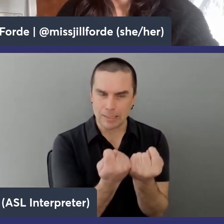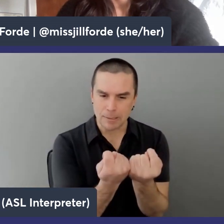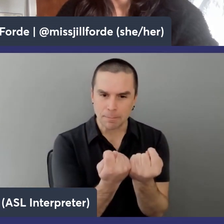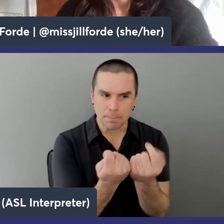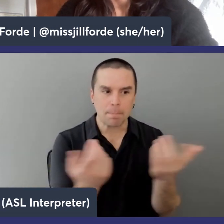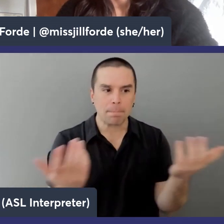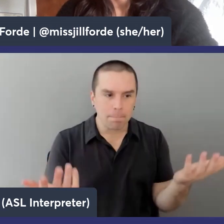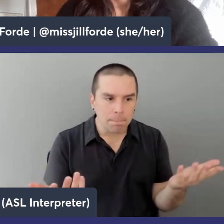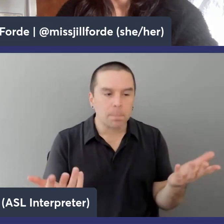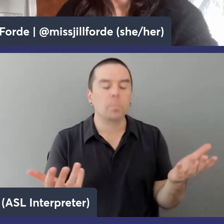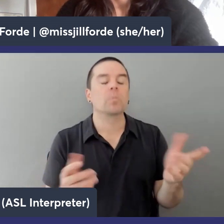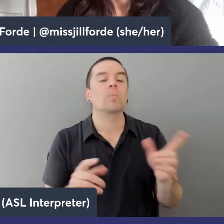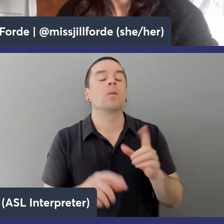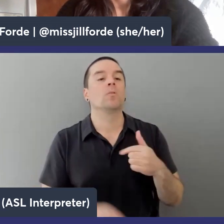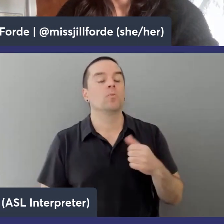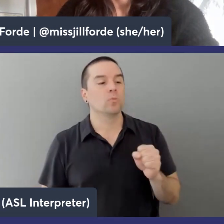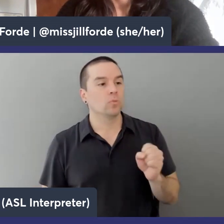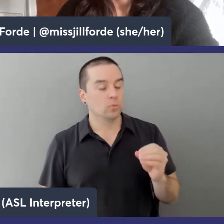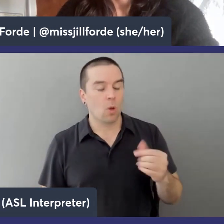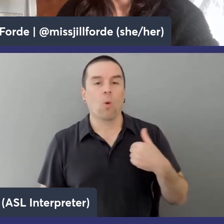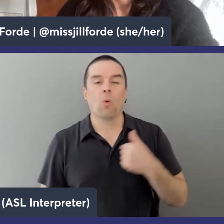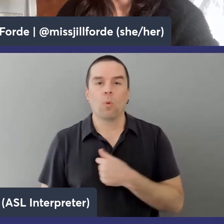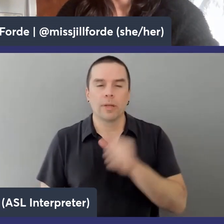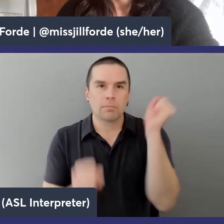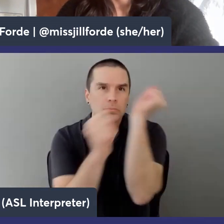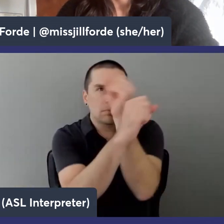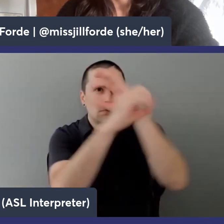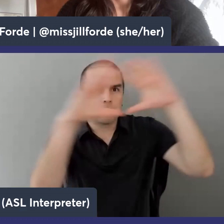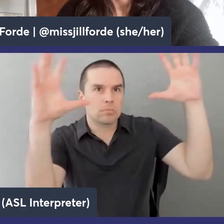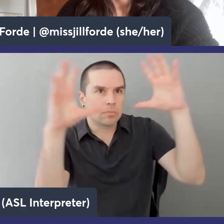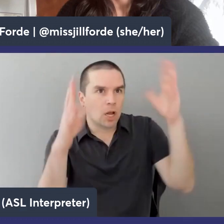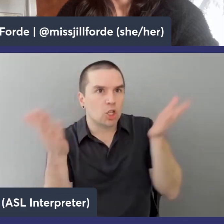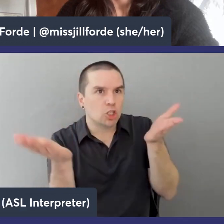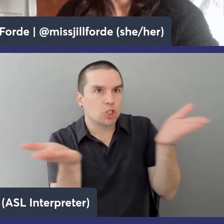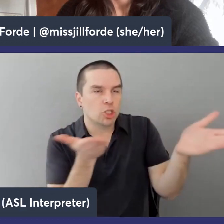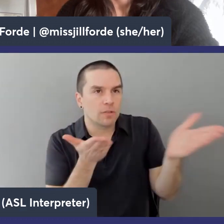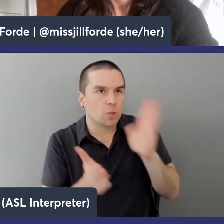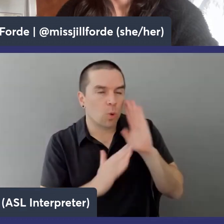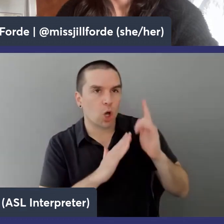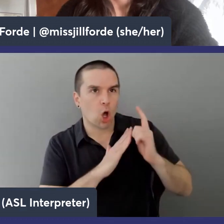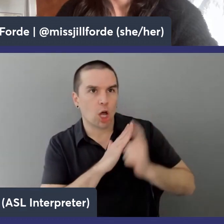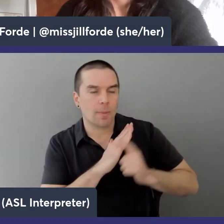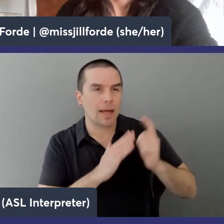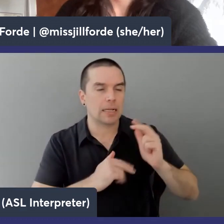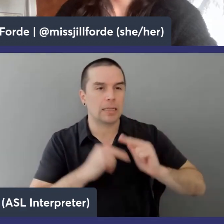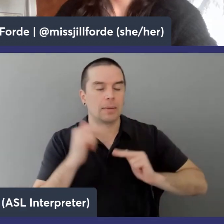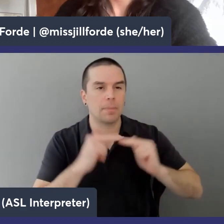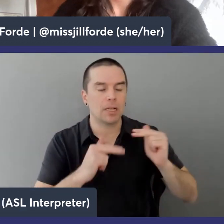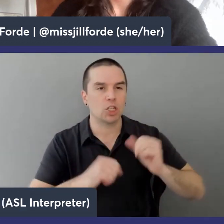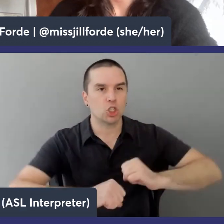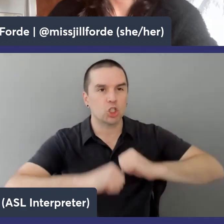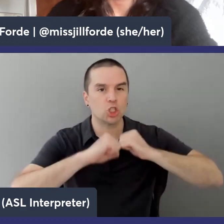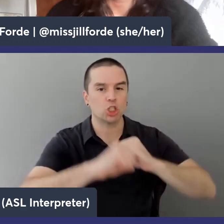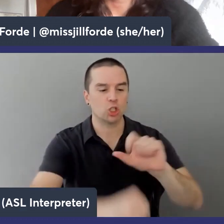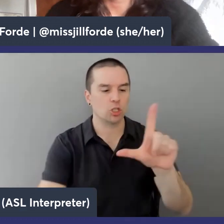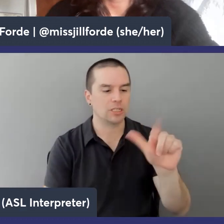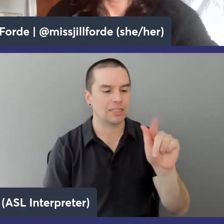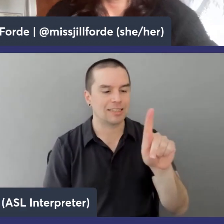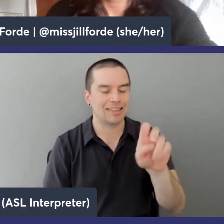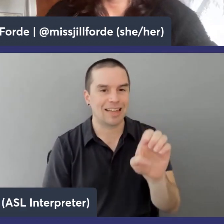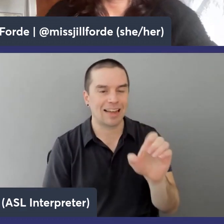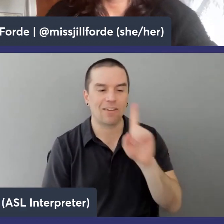if there was a service that would automatically build this security lake on behalf of the